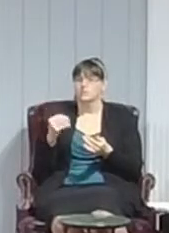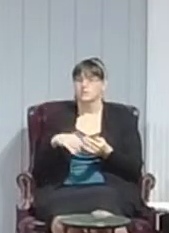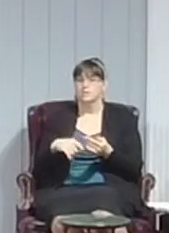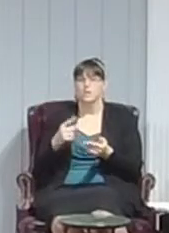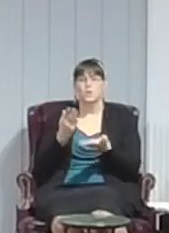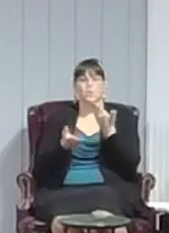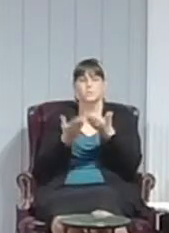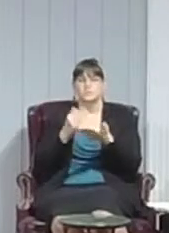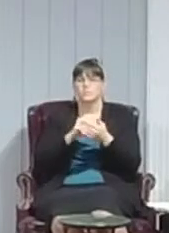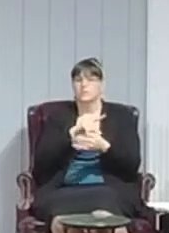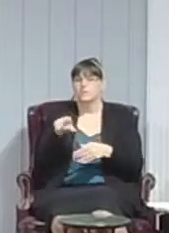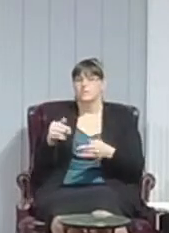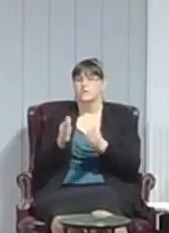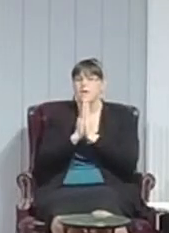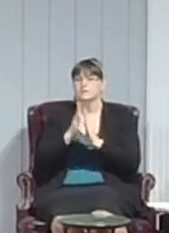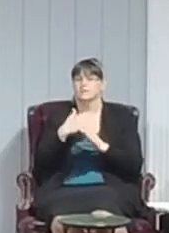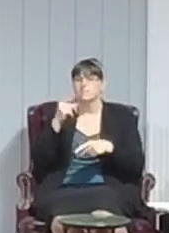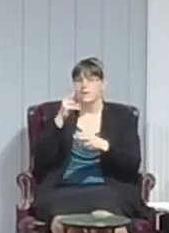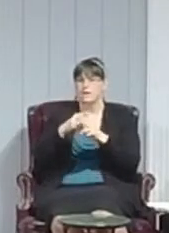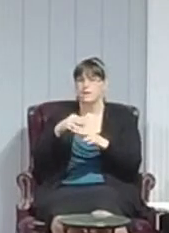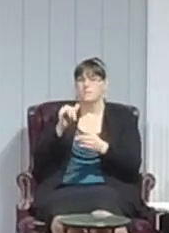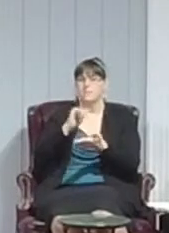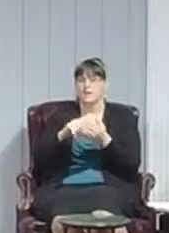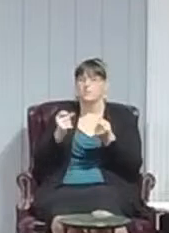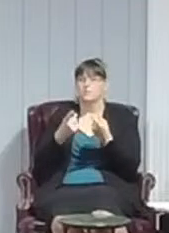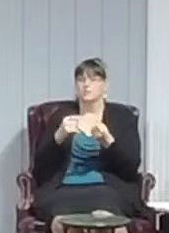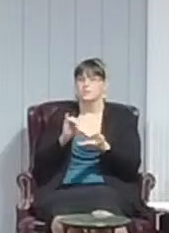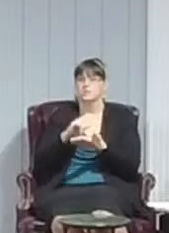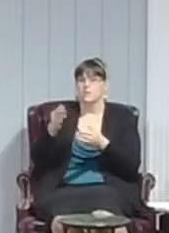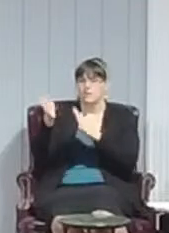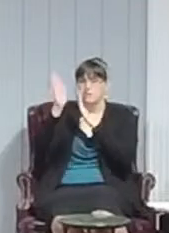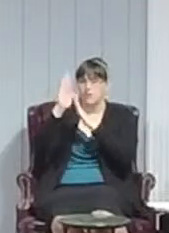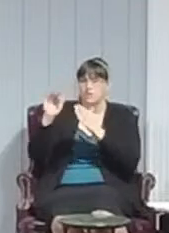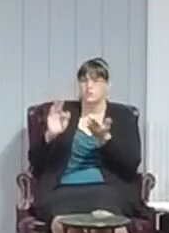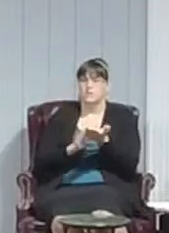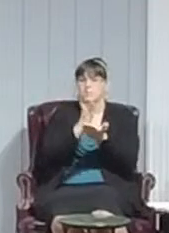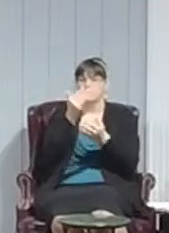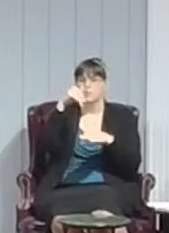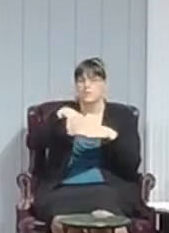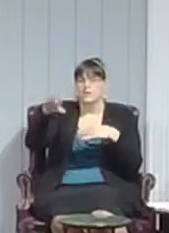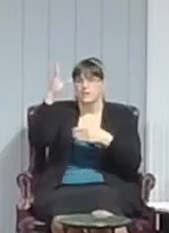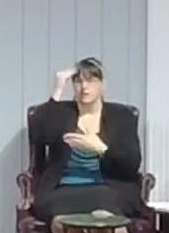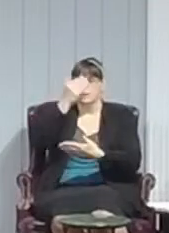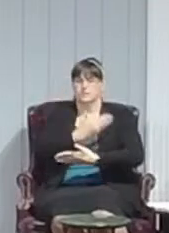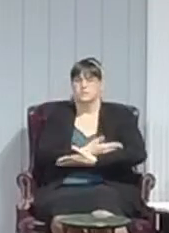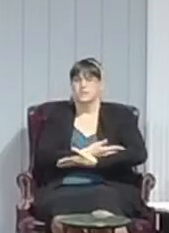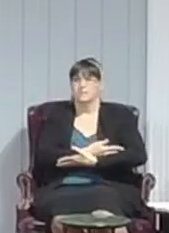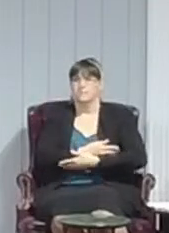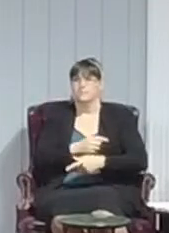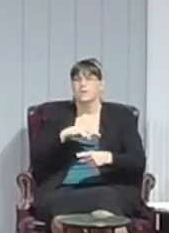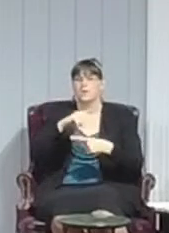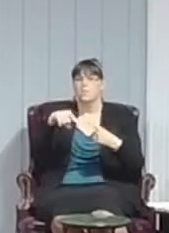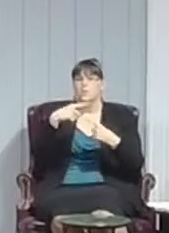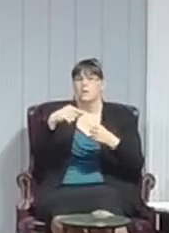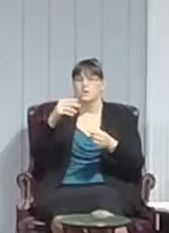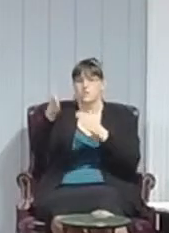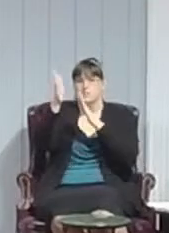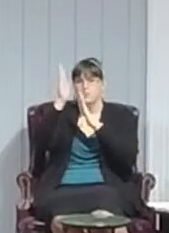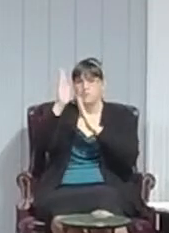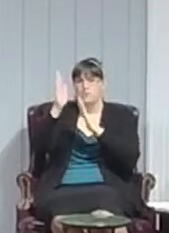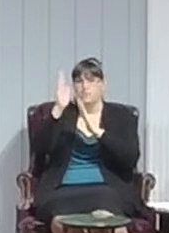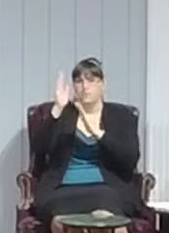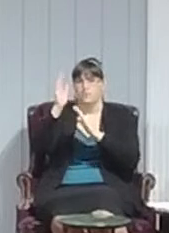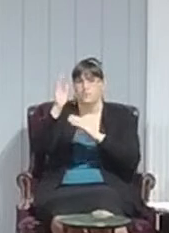the Father may be glorified in the Son. If ye shall ask anything in my name, I will do it. I just want to say, when your faith begins to result